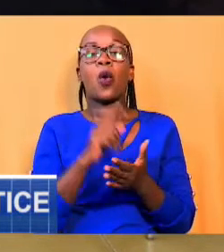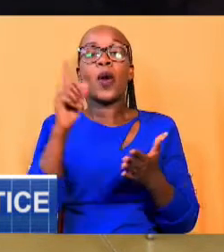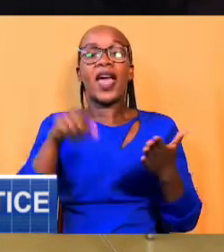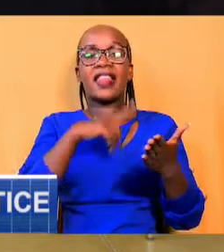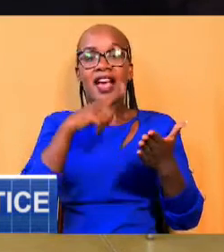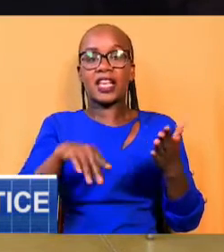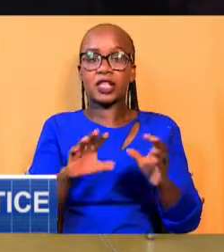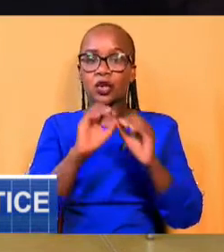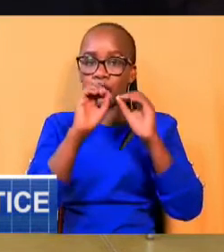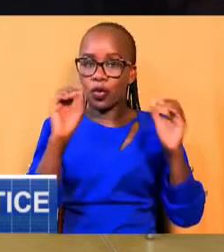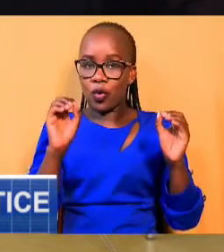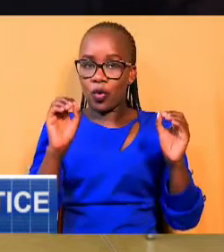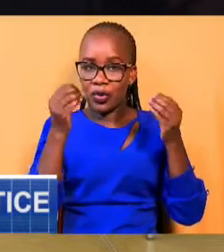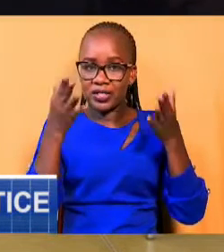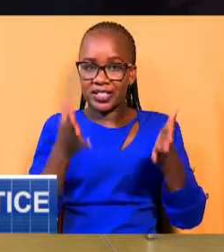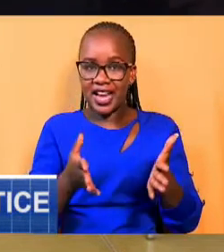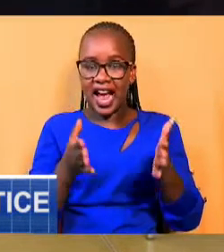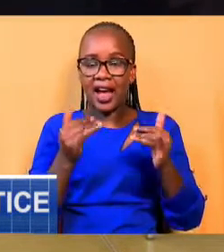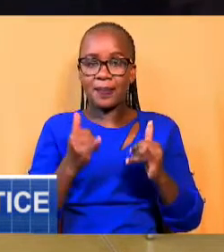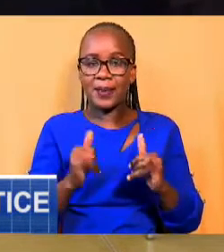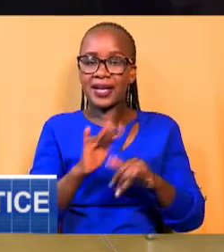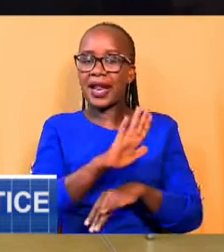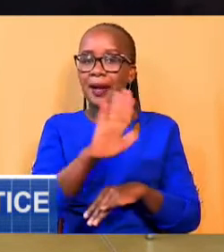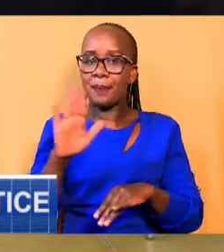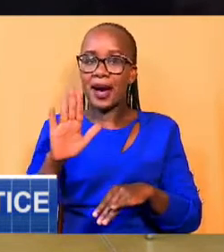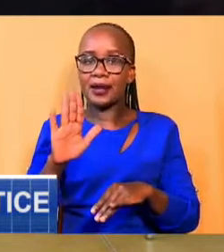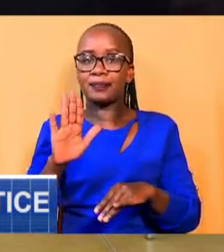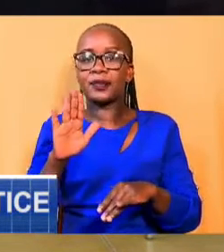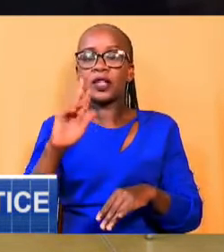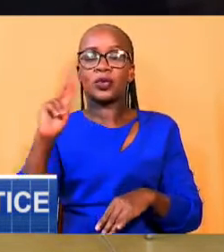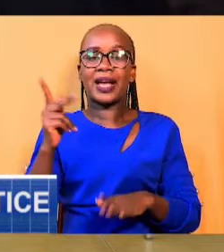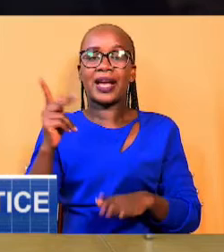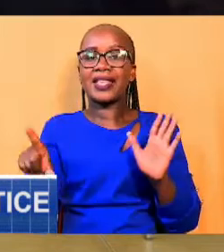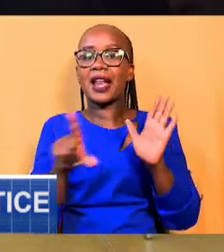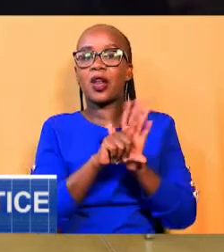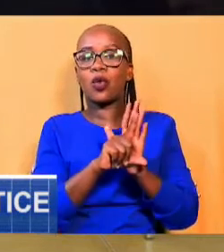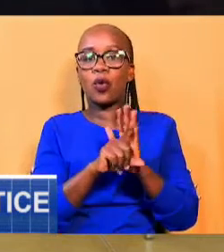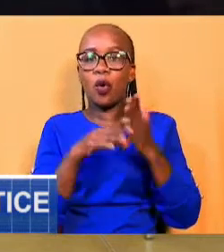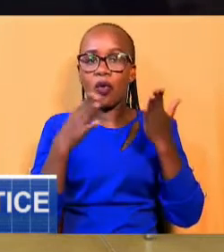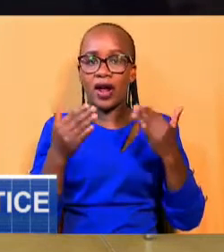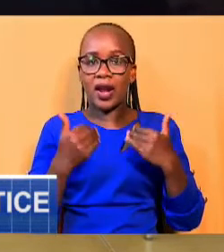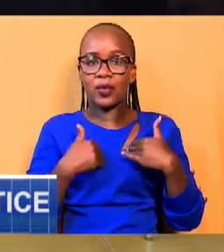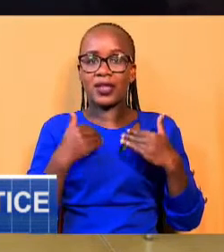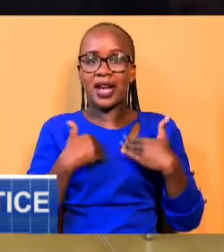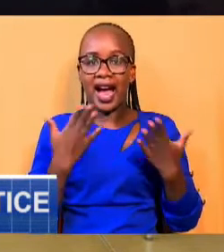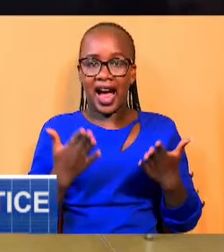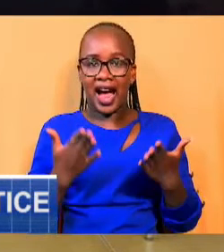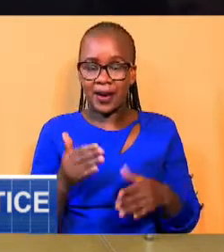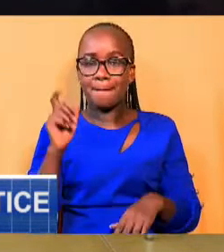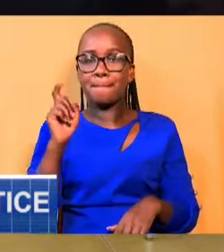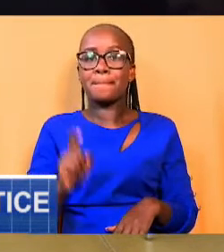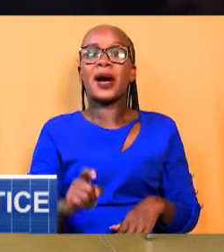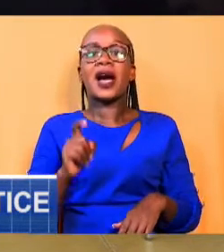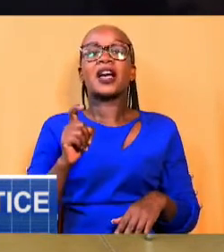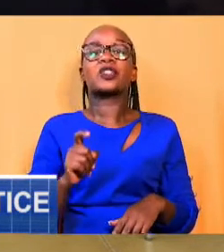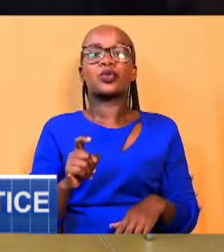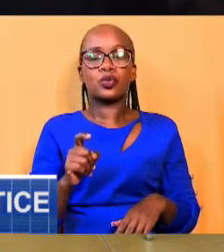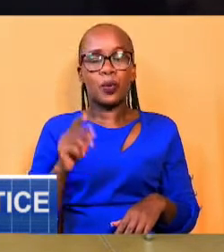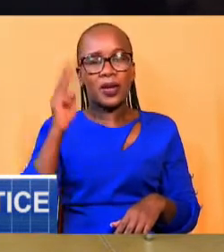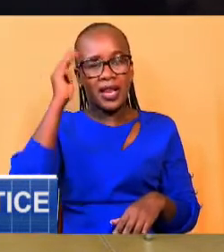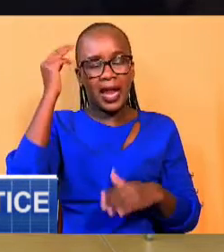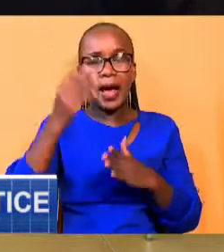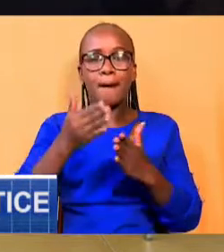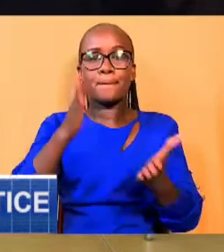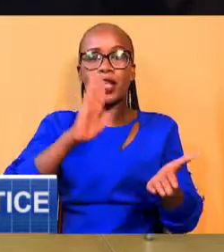or not, another factor that implicates them according to the Kenyan law is the clause where one has to be fit